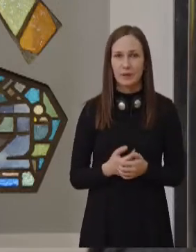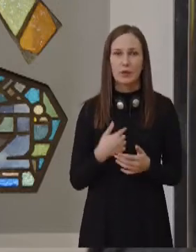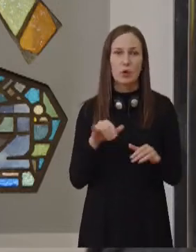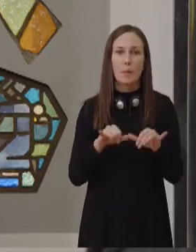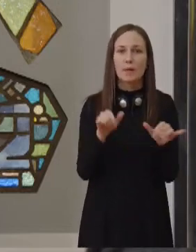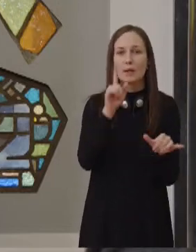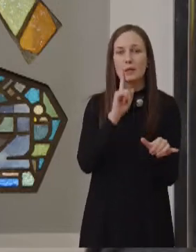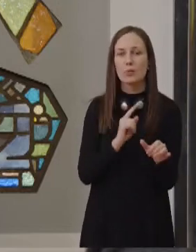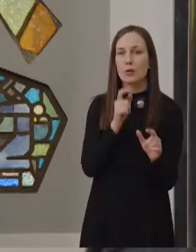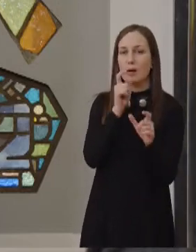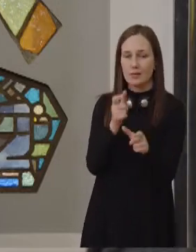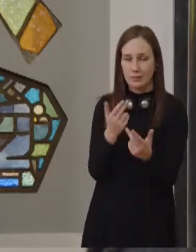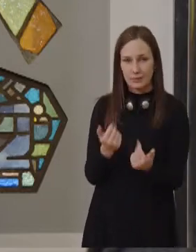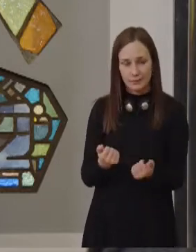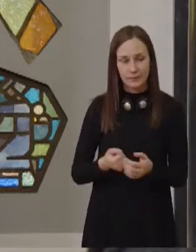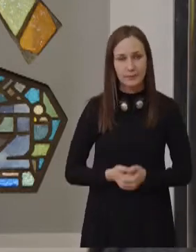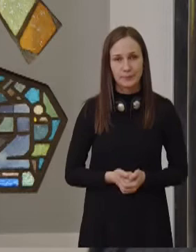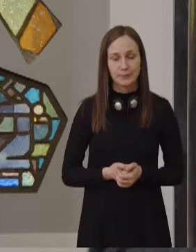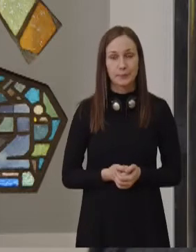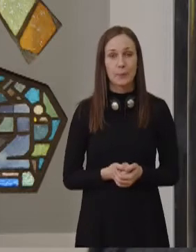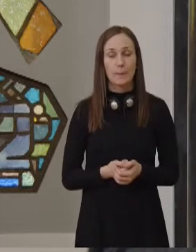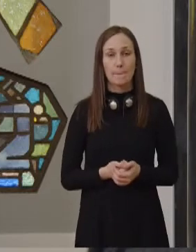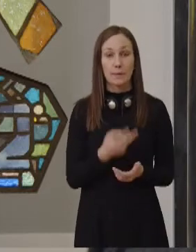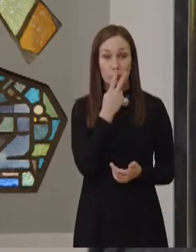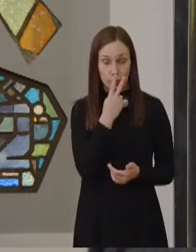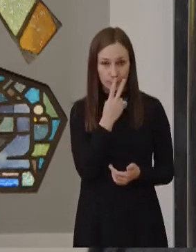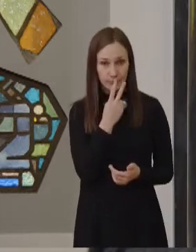was expecting from me.